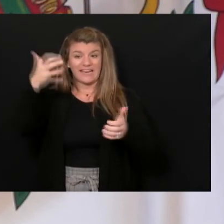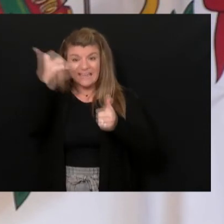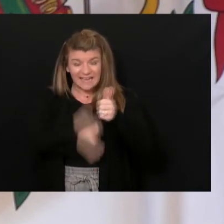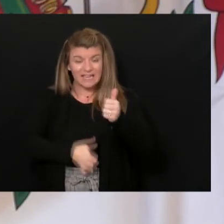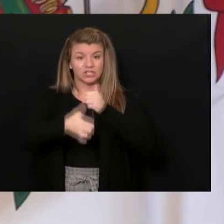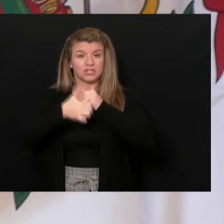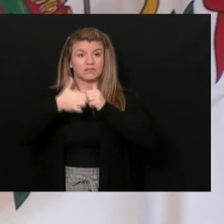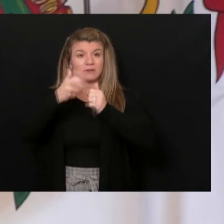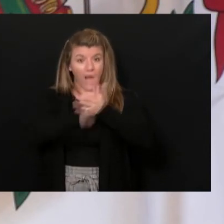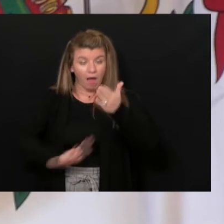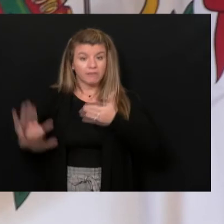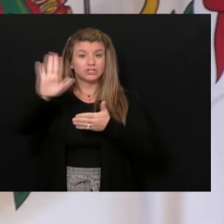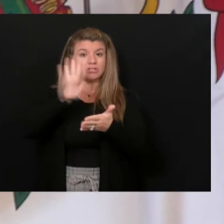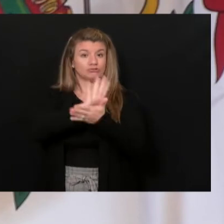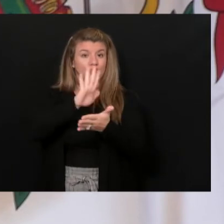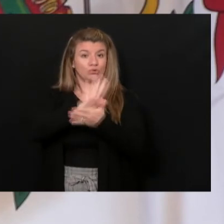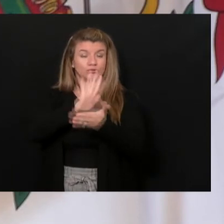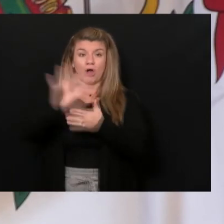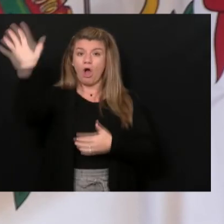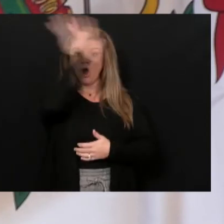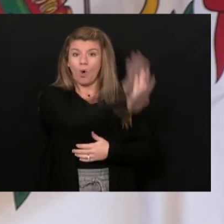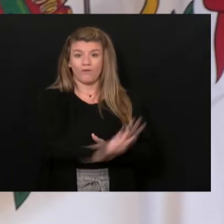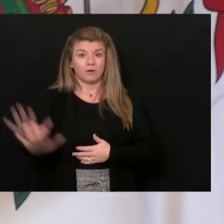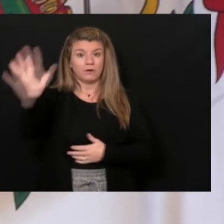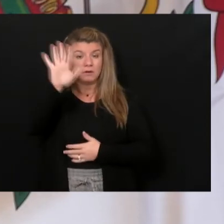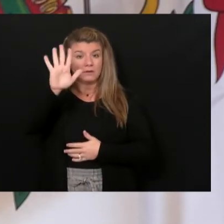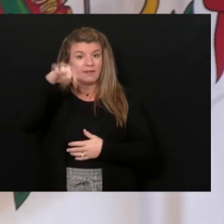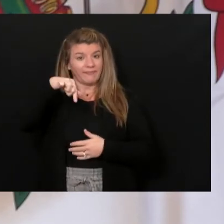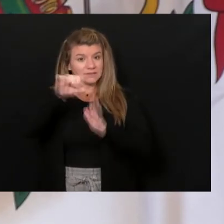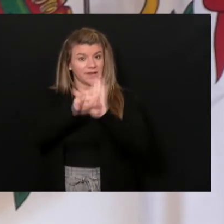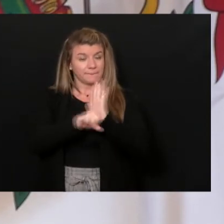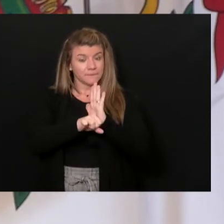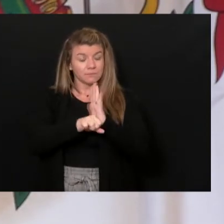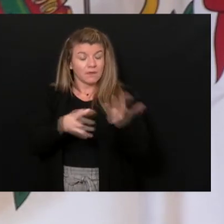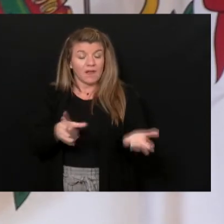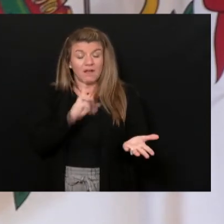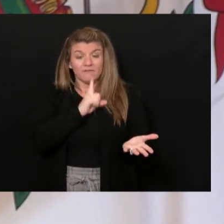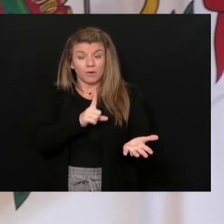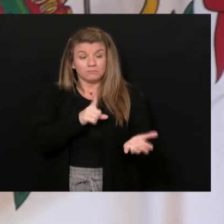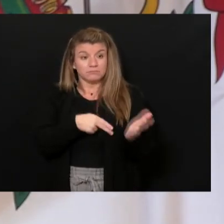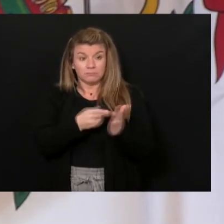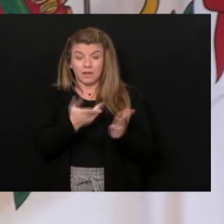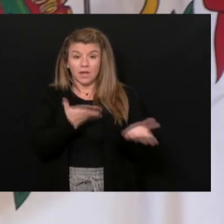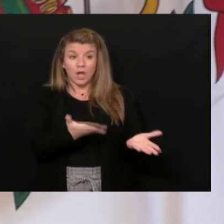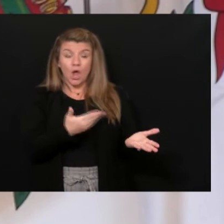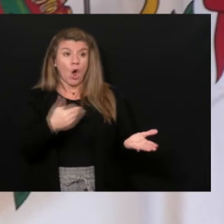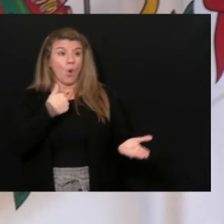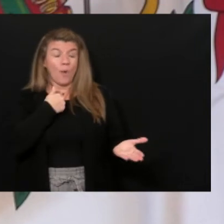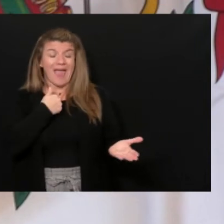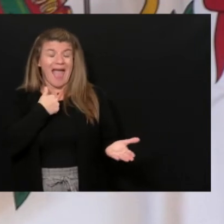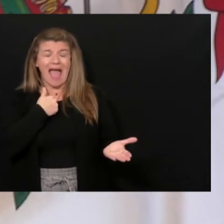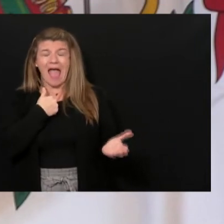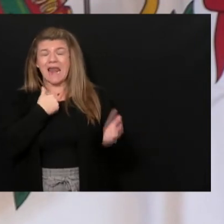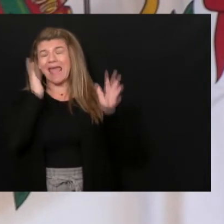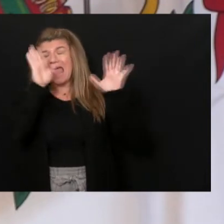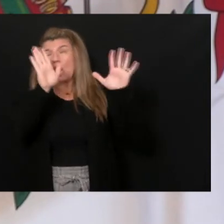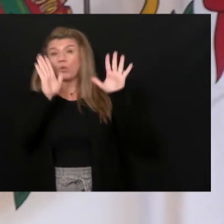all of our schools all across our state. And for all practical purposes, we had incredible